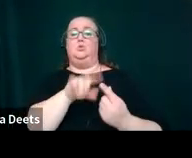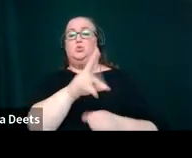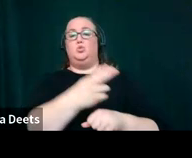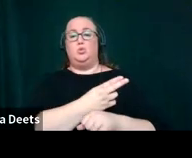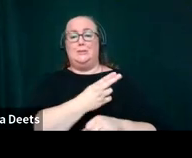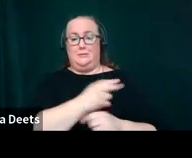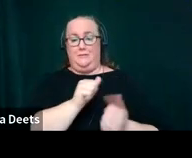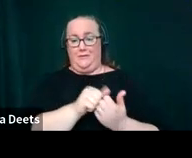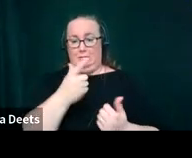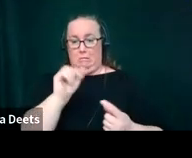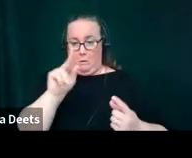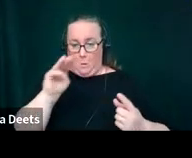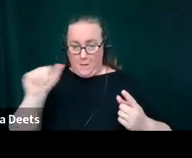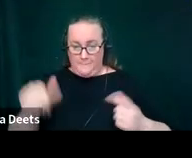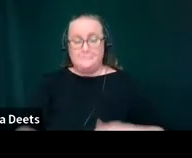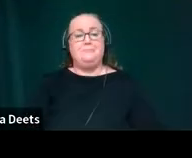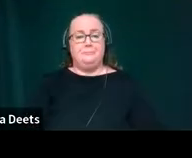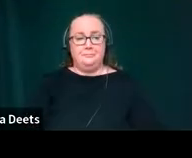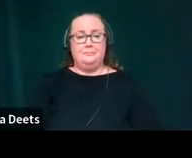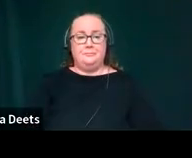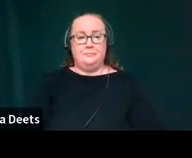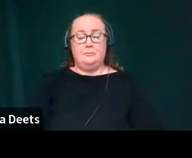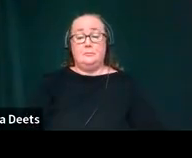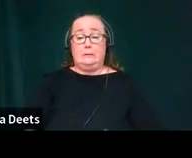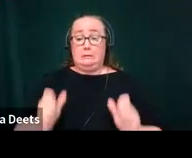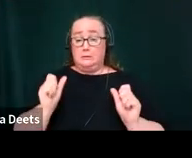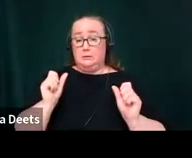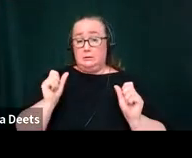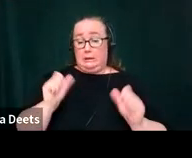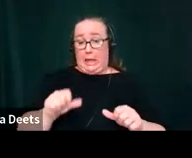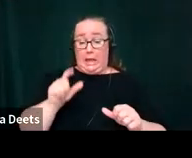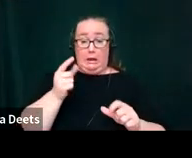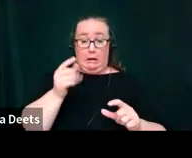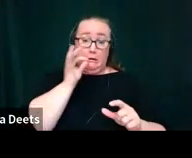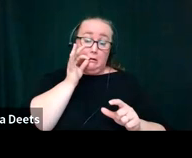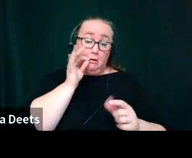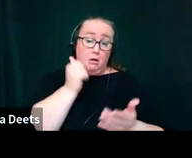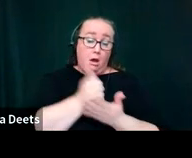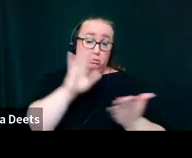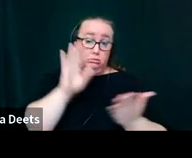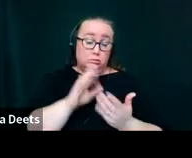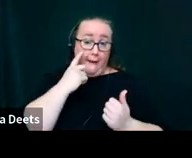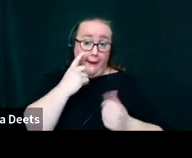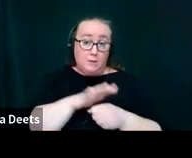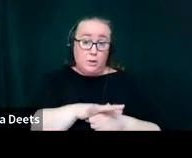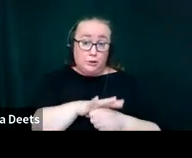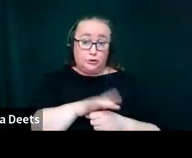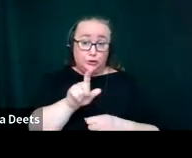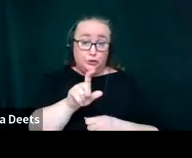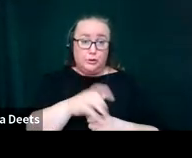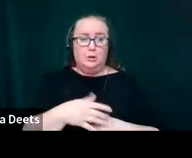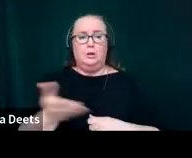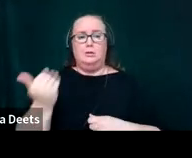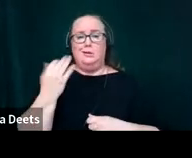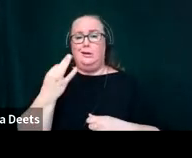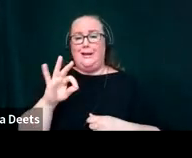So let's break this down a little bit. So first of all, can marijuana lower the eye pressure? In 1971, they did a study.